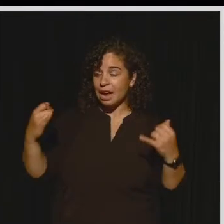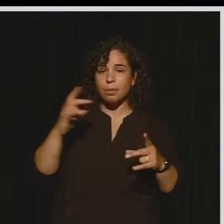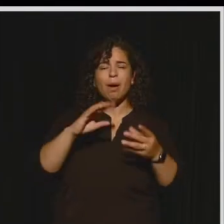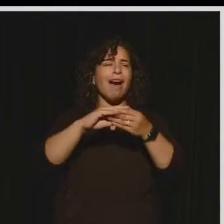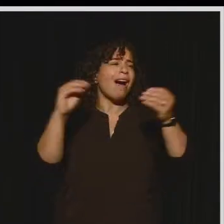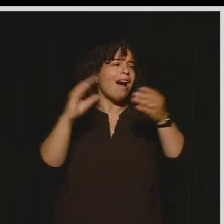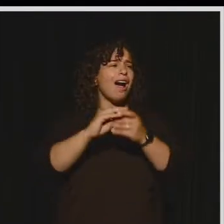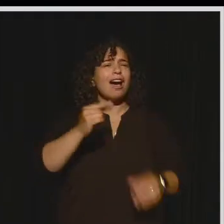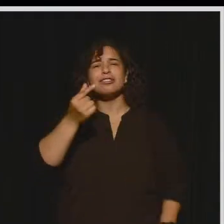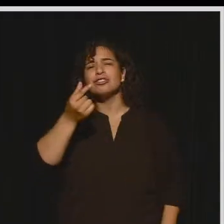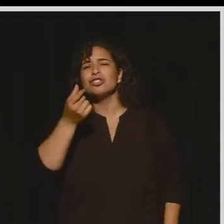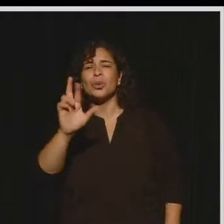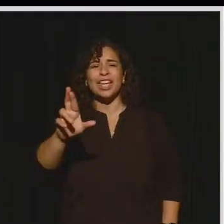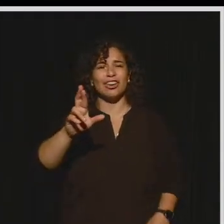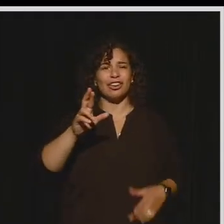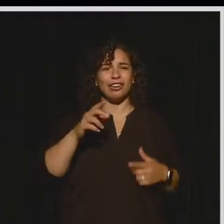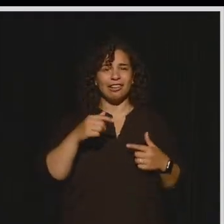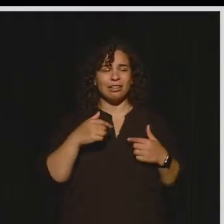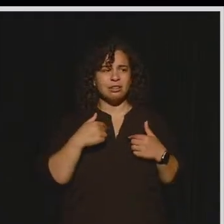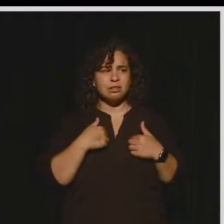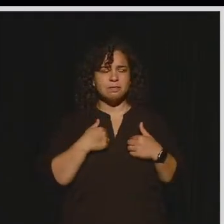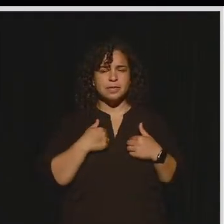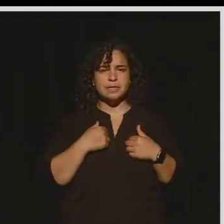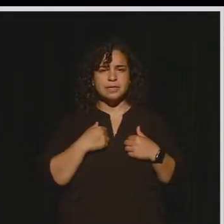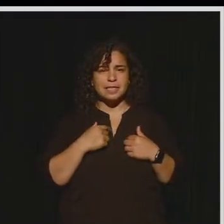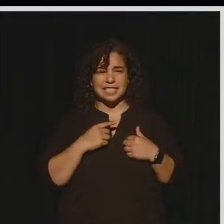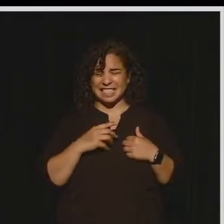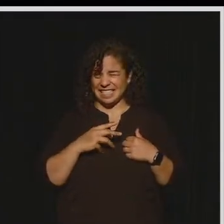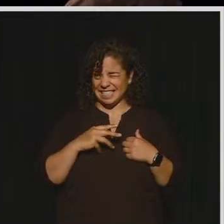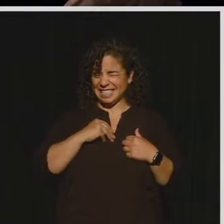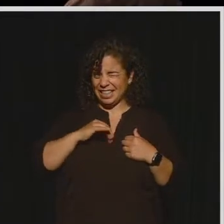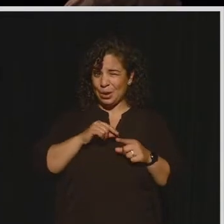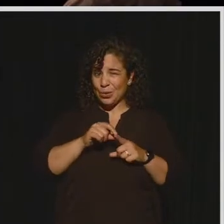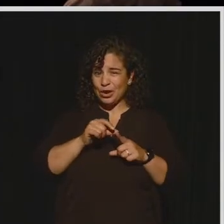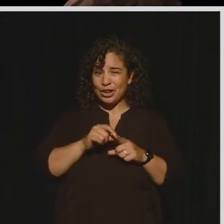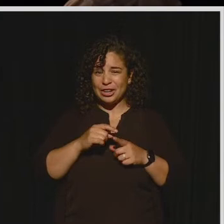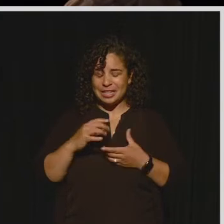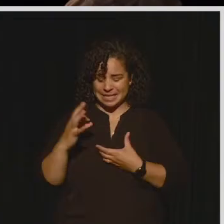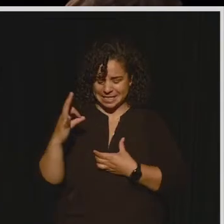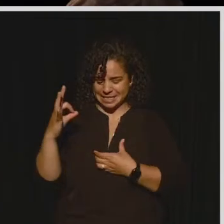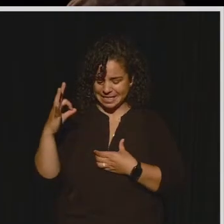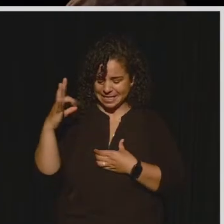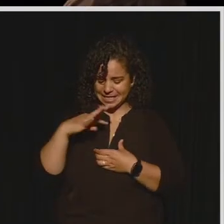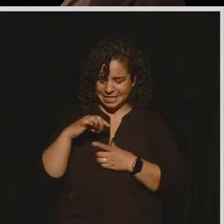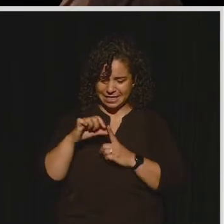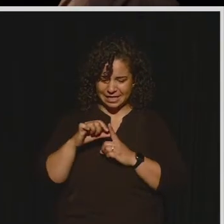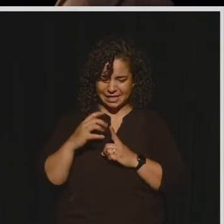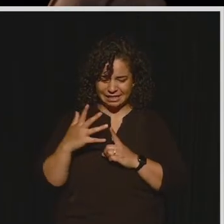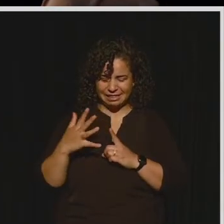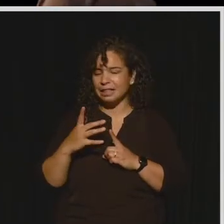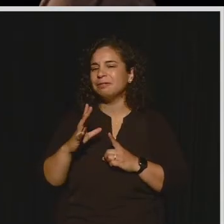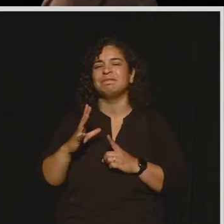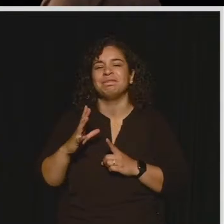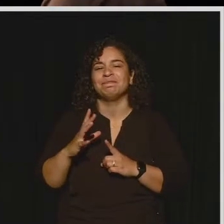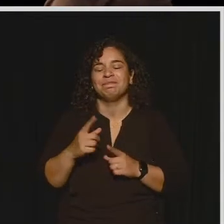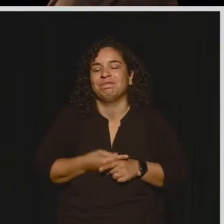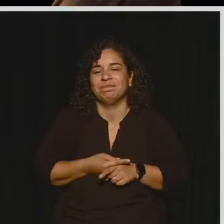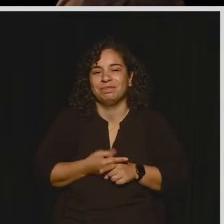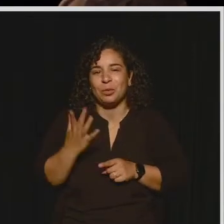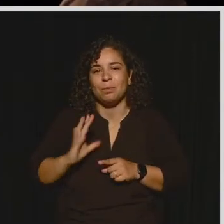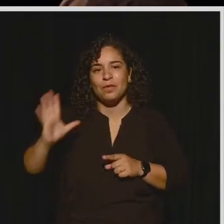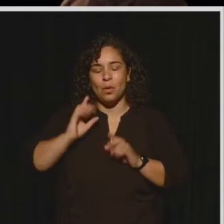I'm having difficulty accepting it as part of who I am because it was used as such a negative term